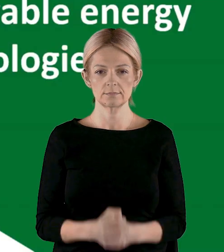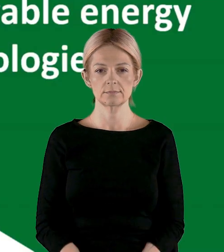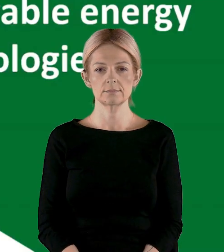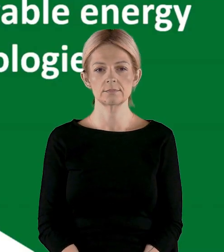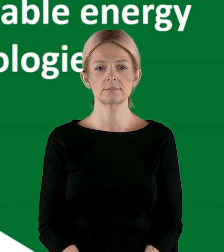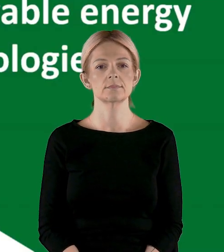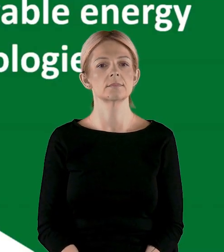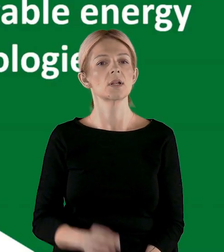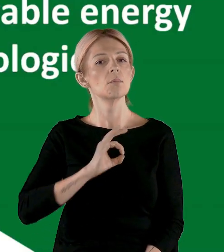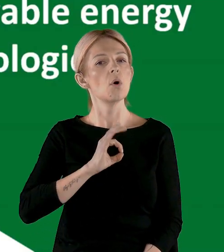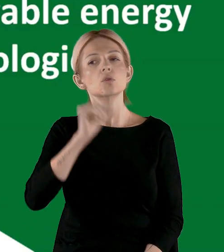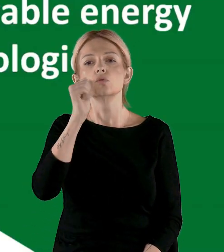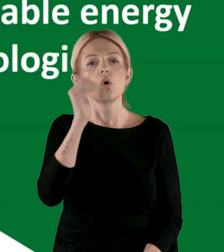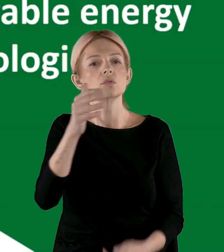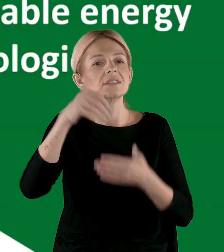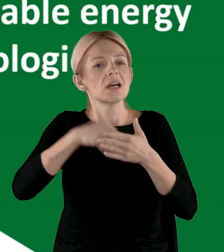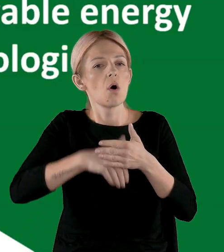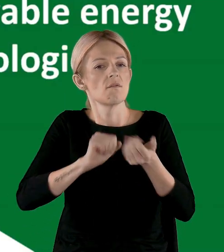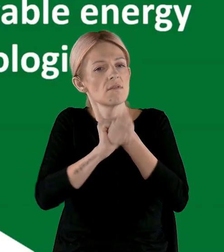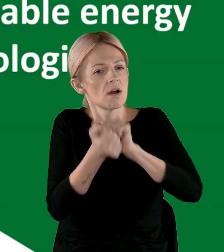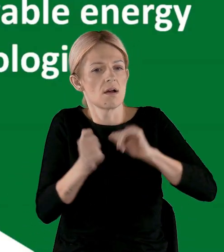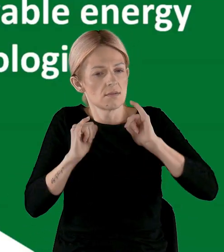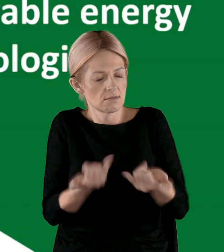sustainable environment.